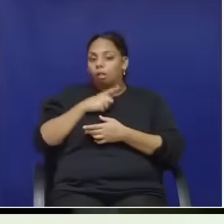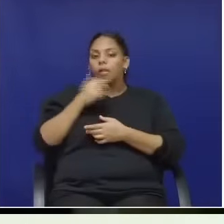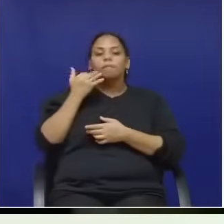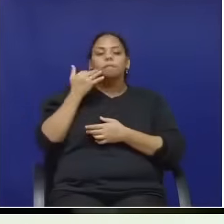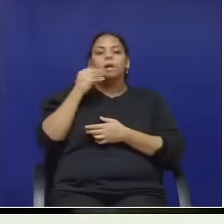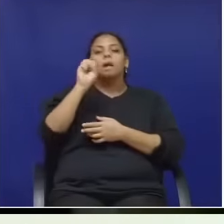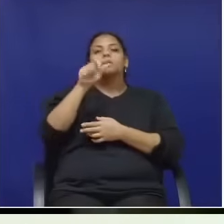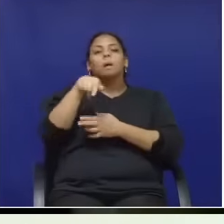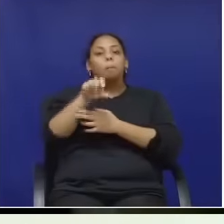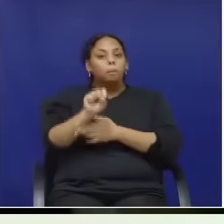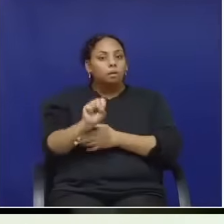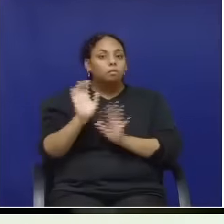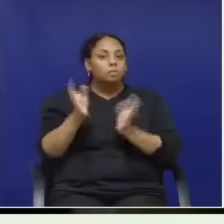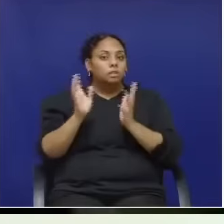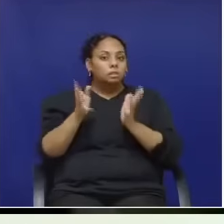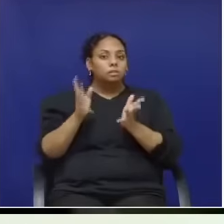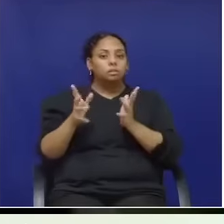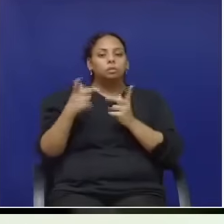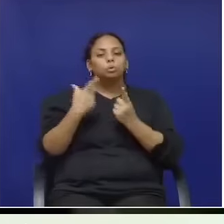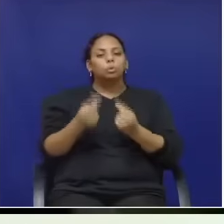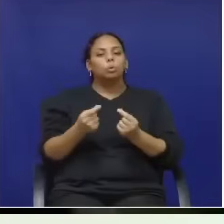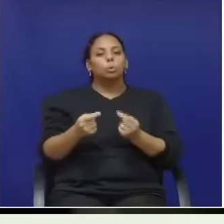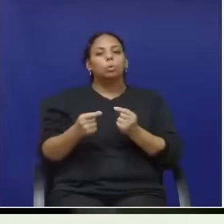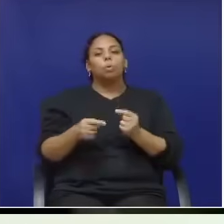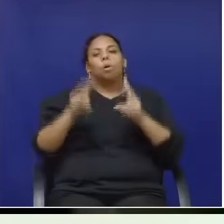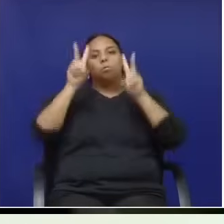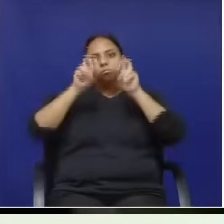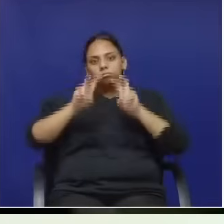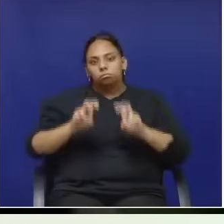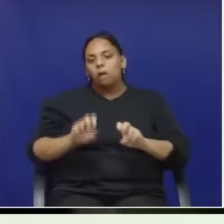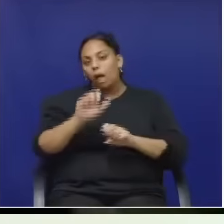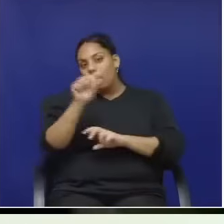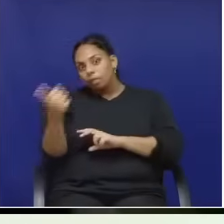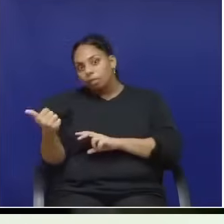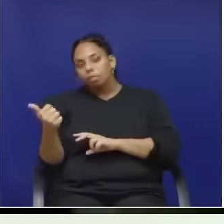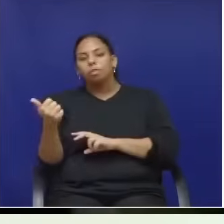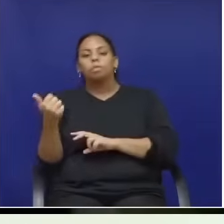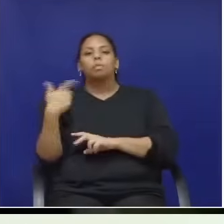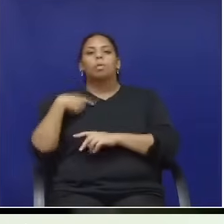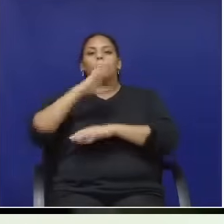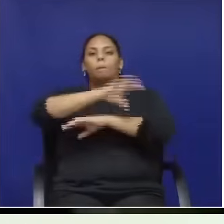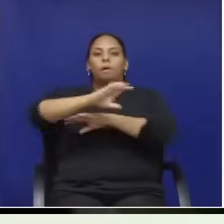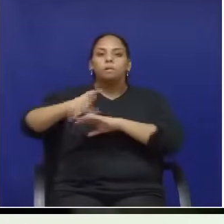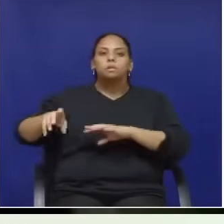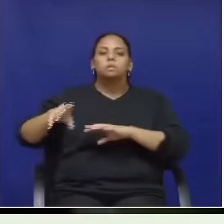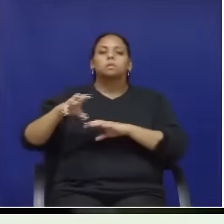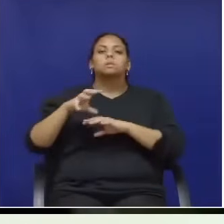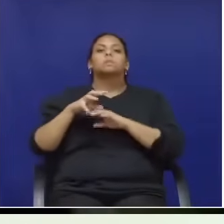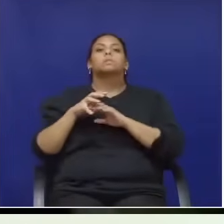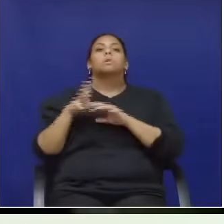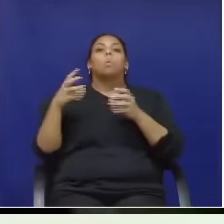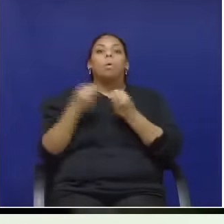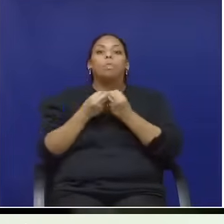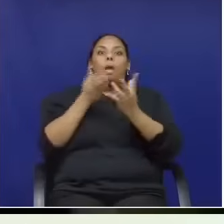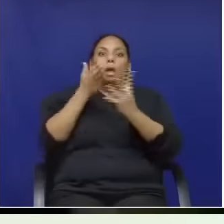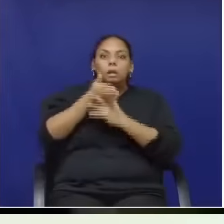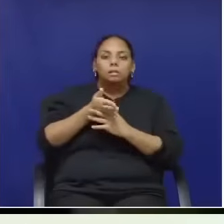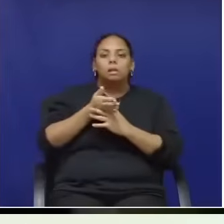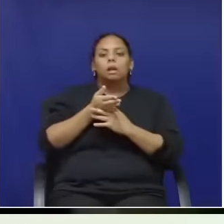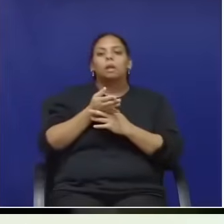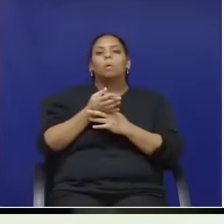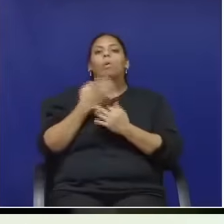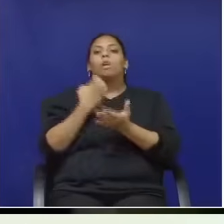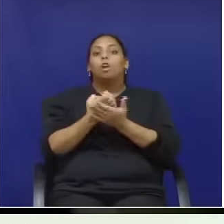assessment or an investigation in other provinces regarding the transport corridors, ports of entry, or